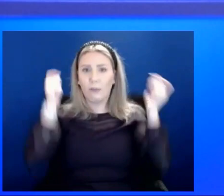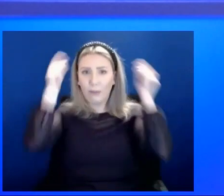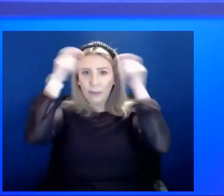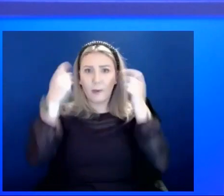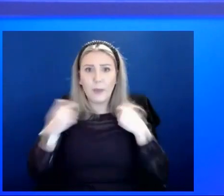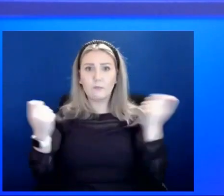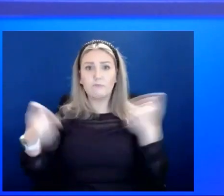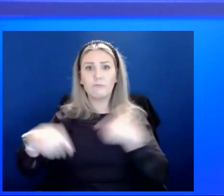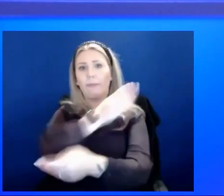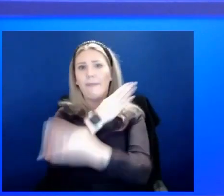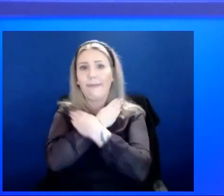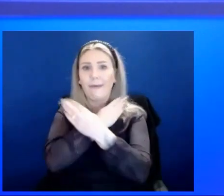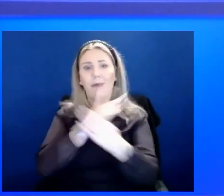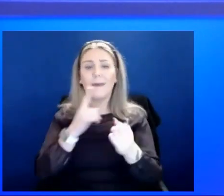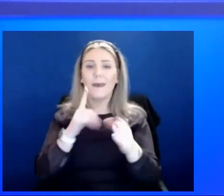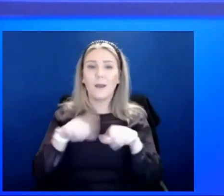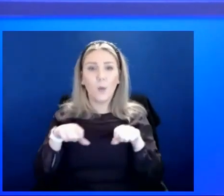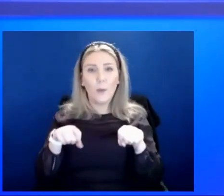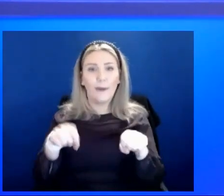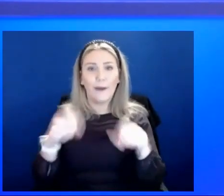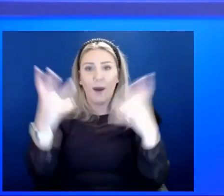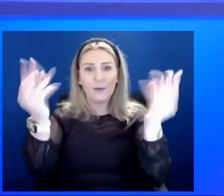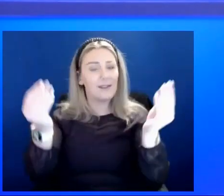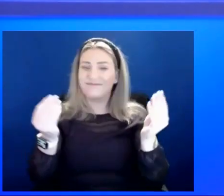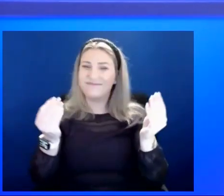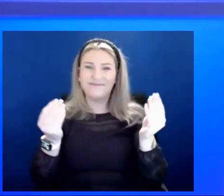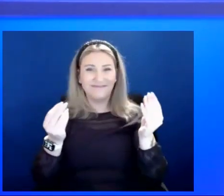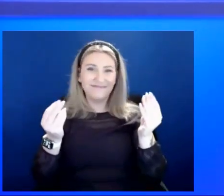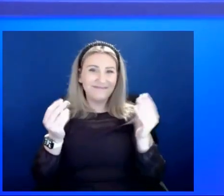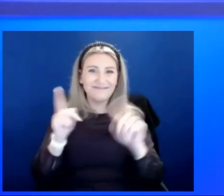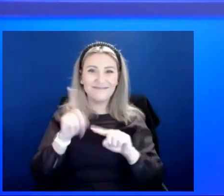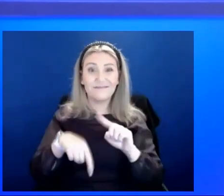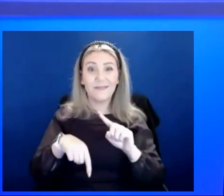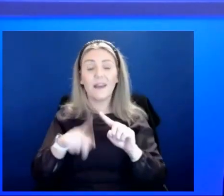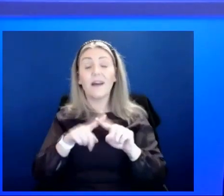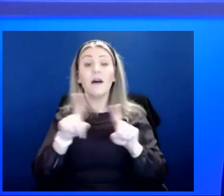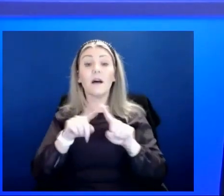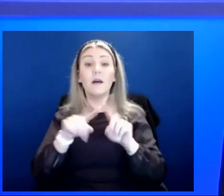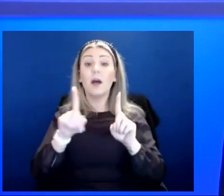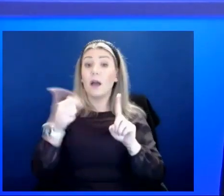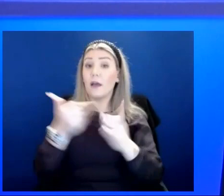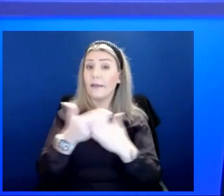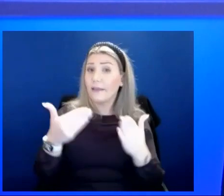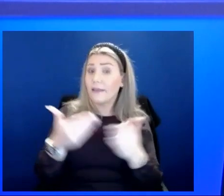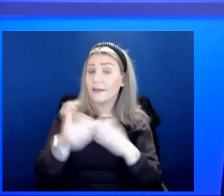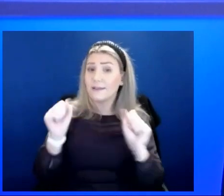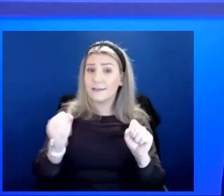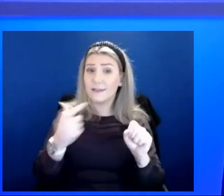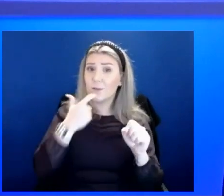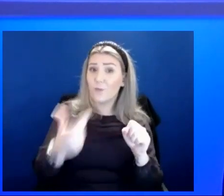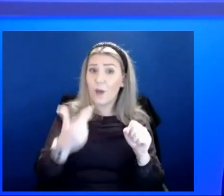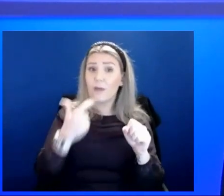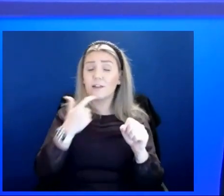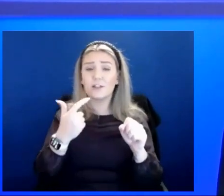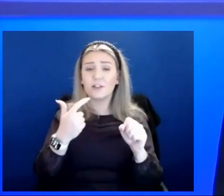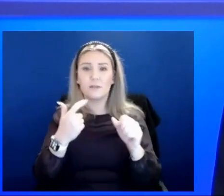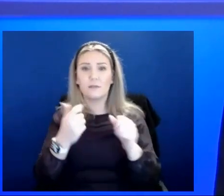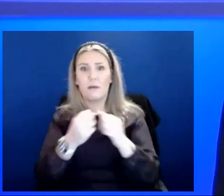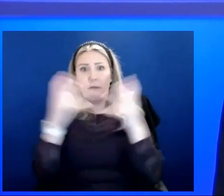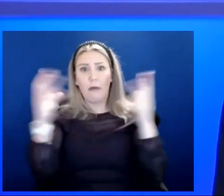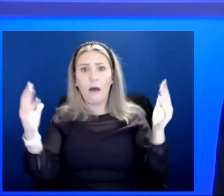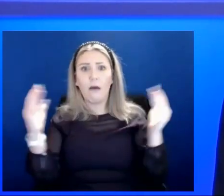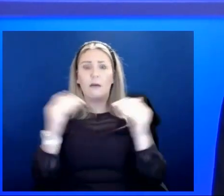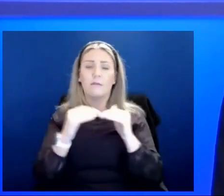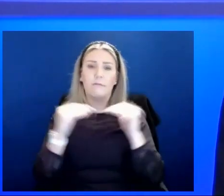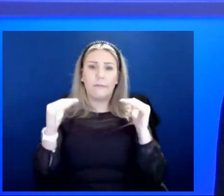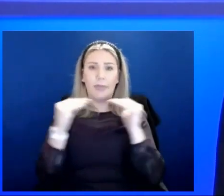outside. The idea is that there are other things to watch. We have unprecedented levels of